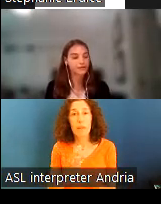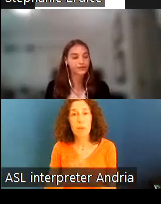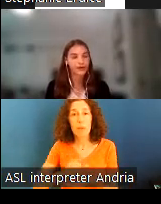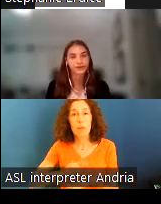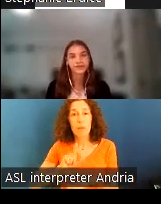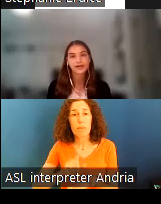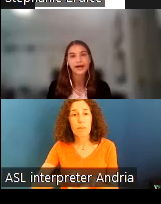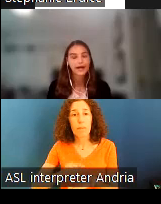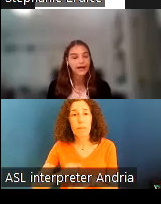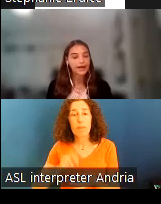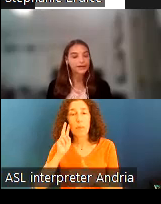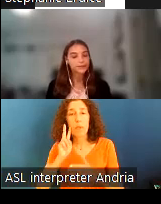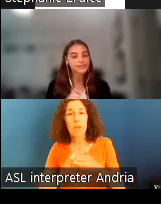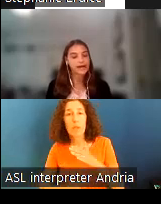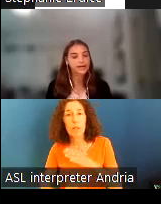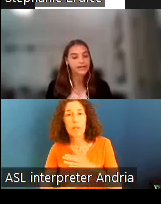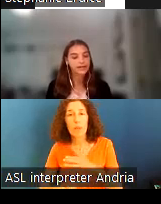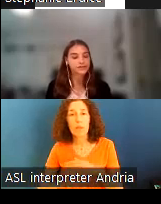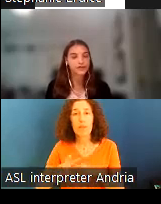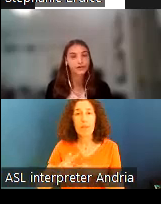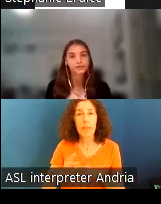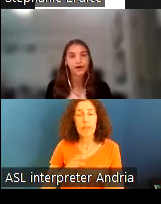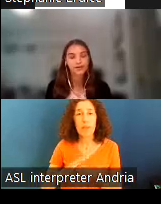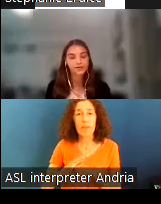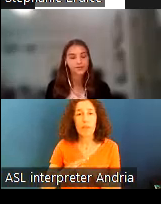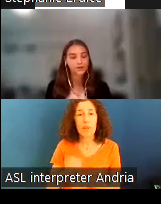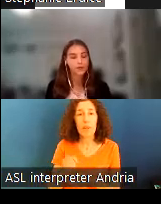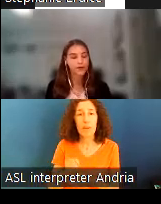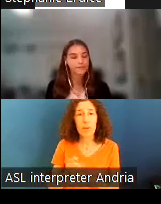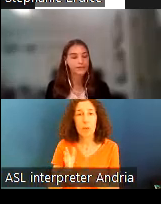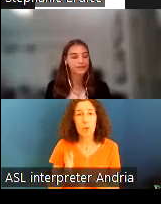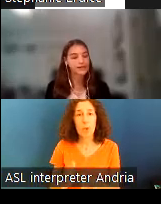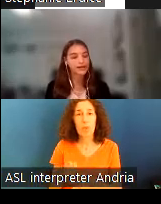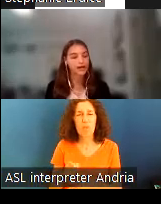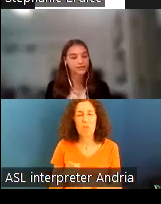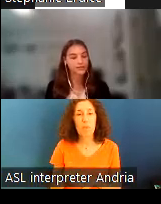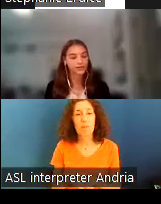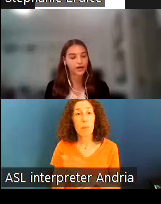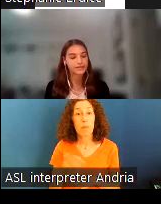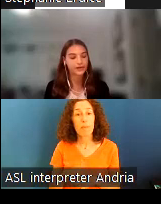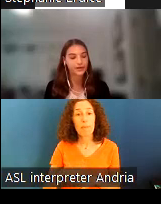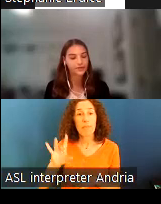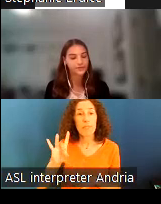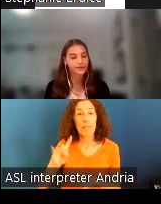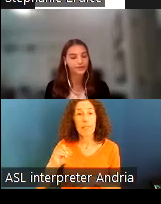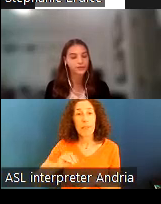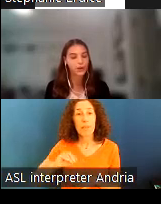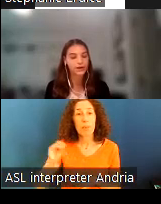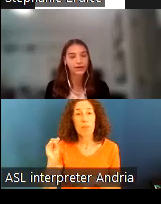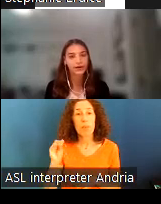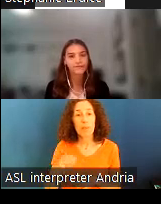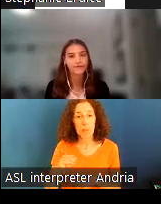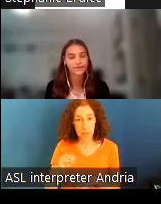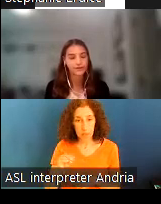stress among social workers, 80% of survey respondents reported meeting diagnostic criteria for at